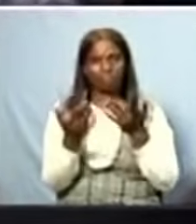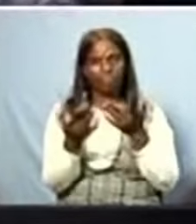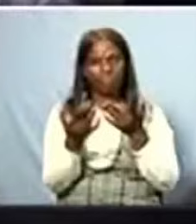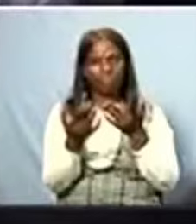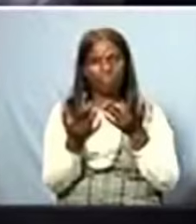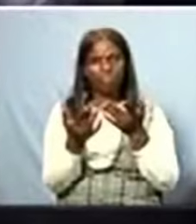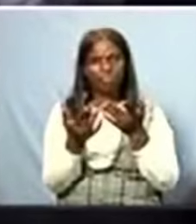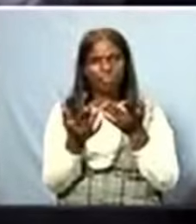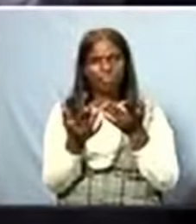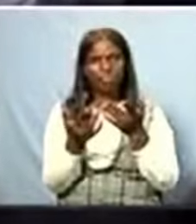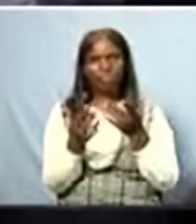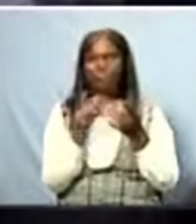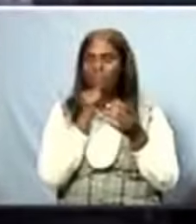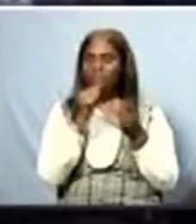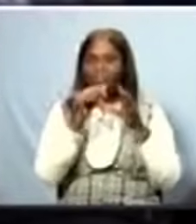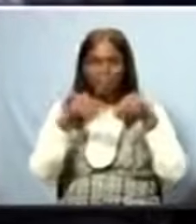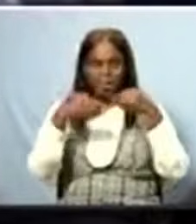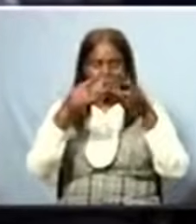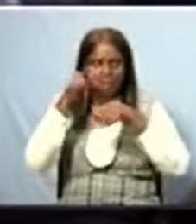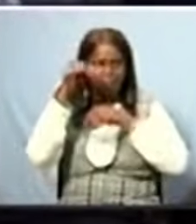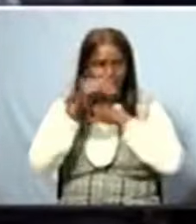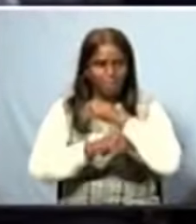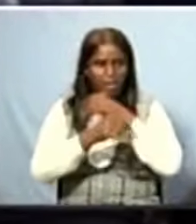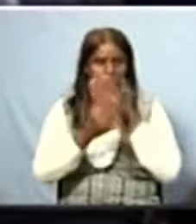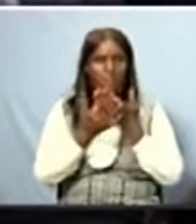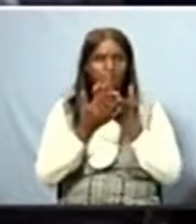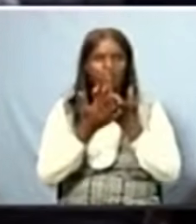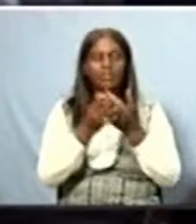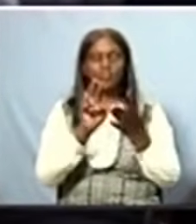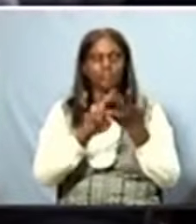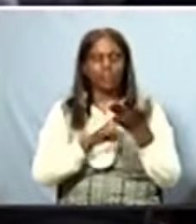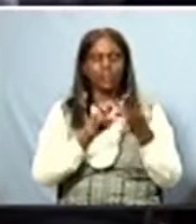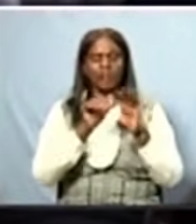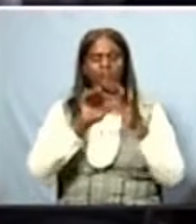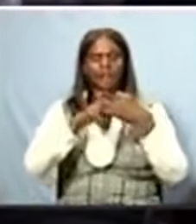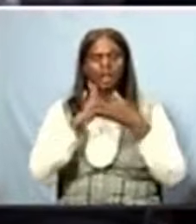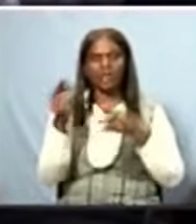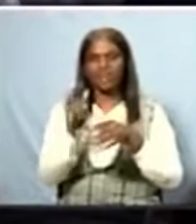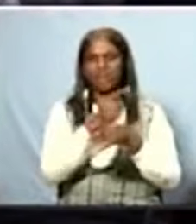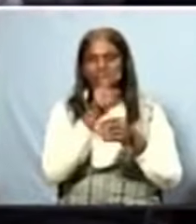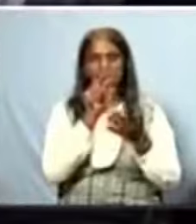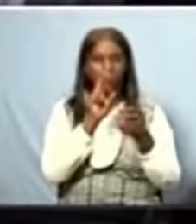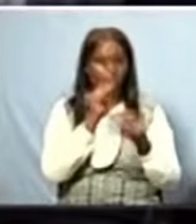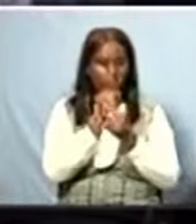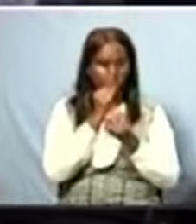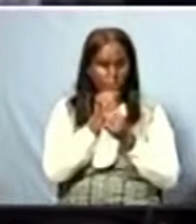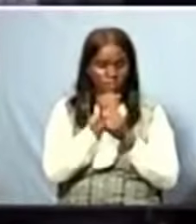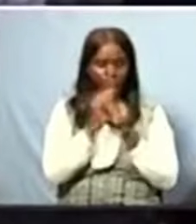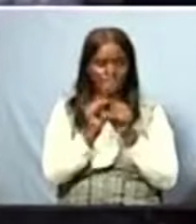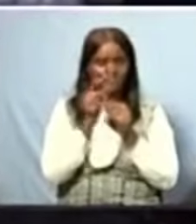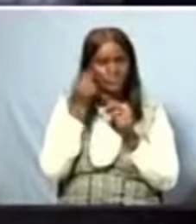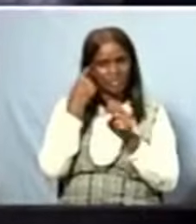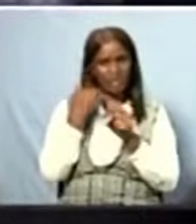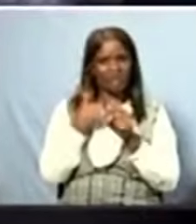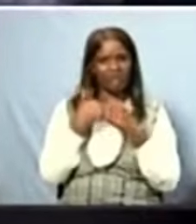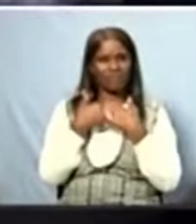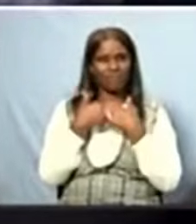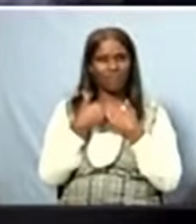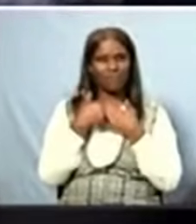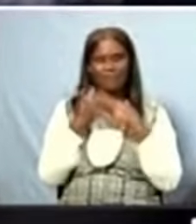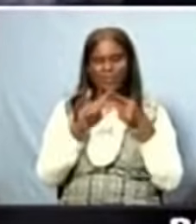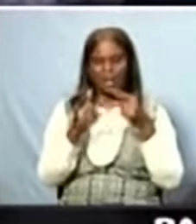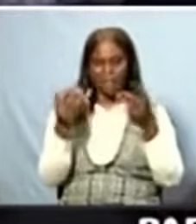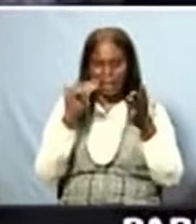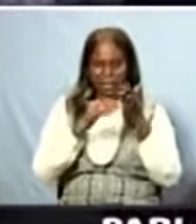don't give a detailed submission, of course, on how that should sit, understandably. But